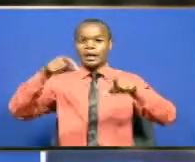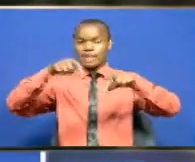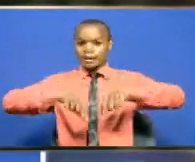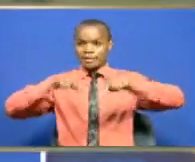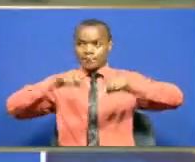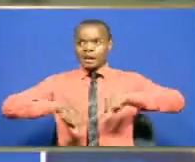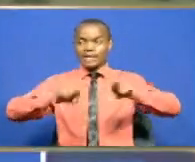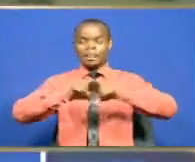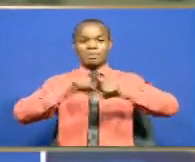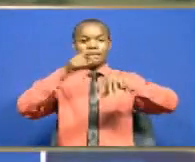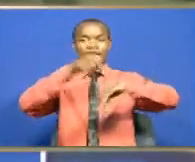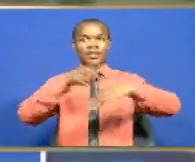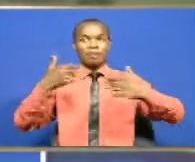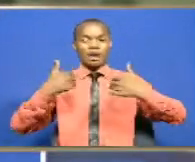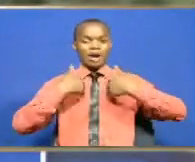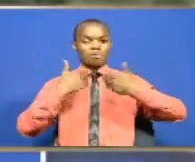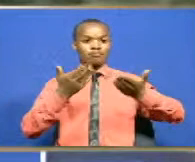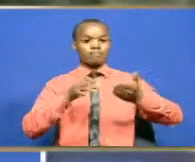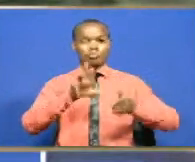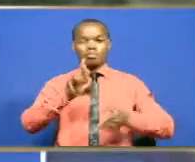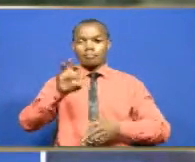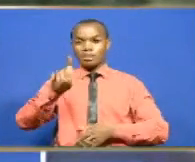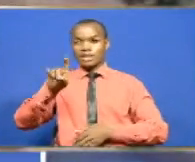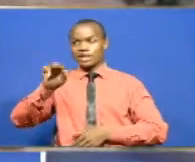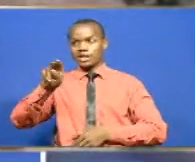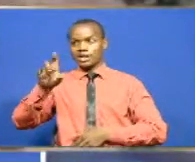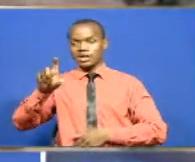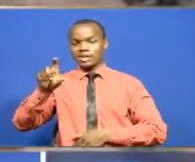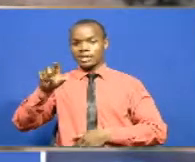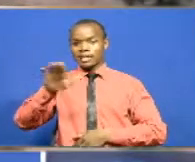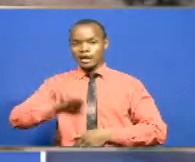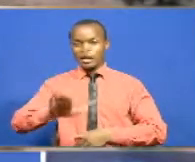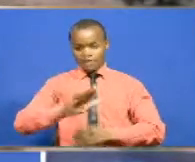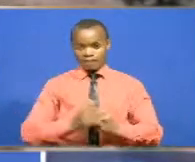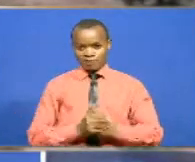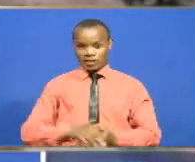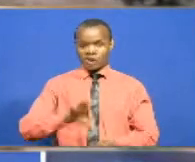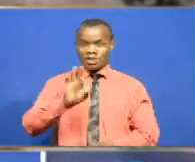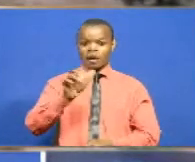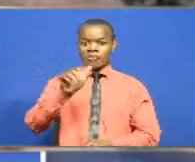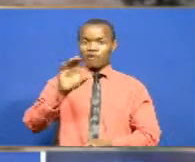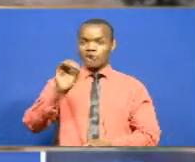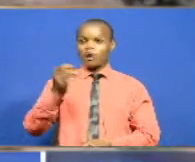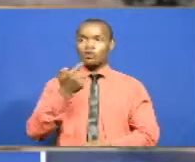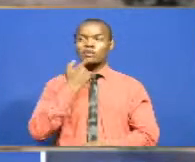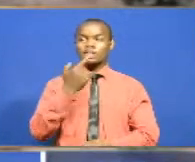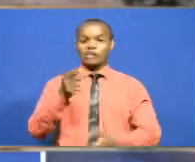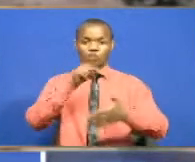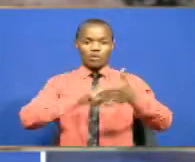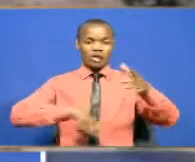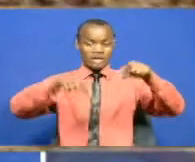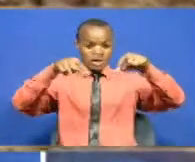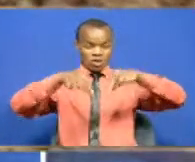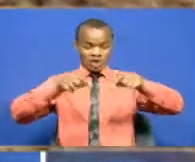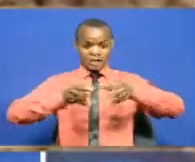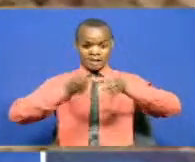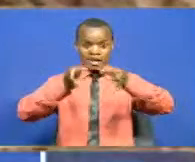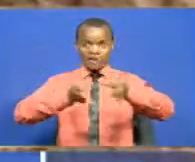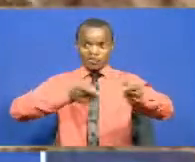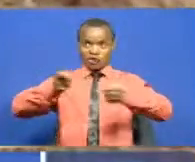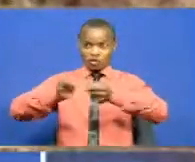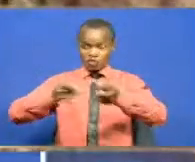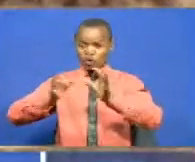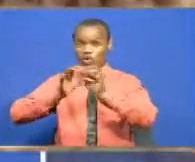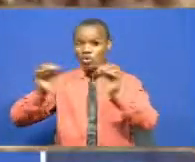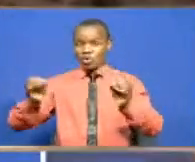numerous uncontrolled breeding grounds. FAO warns that if the locust invasion in Ethiopia is not fully controlled, neighboring countries